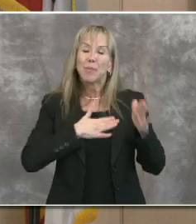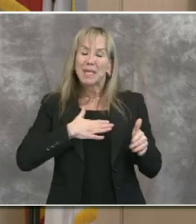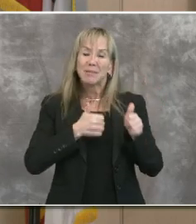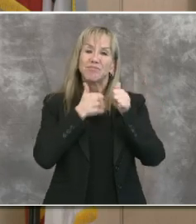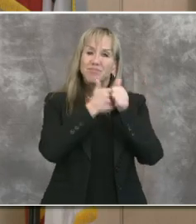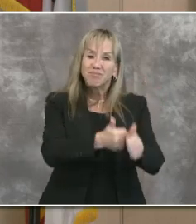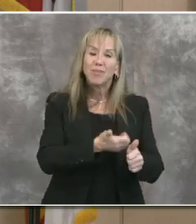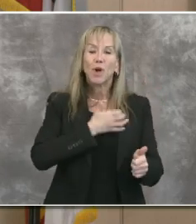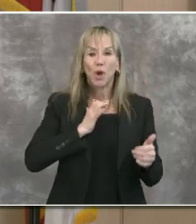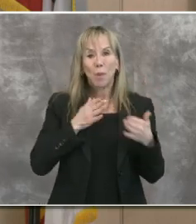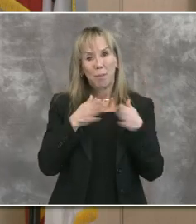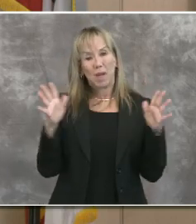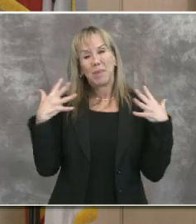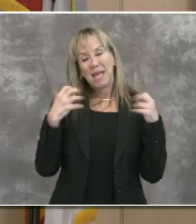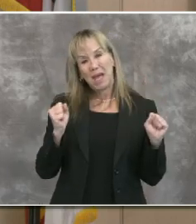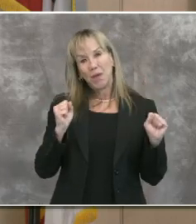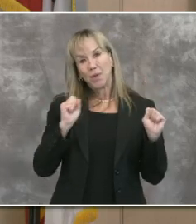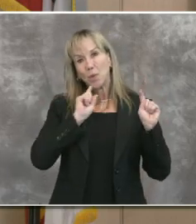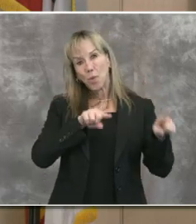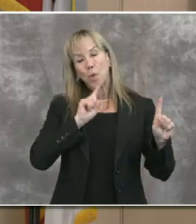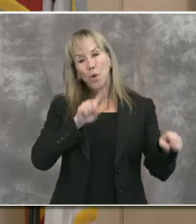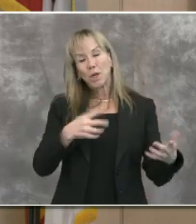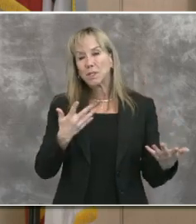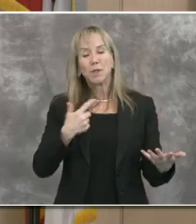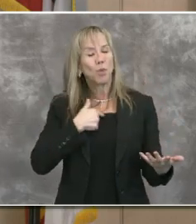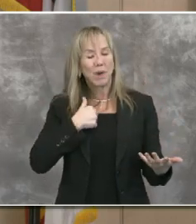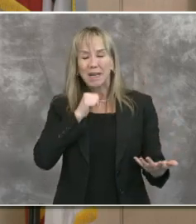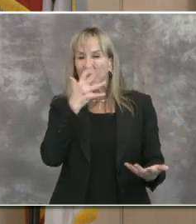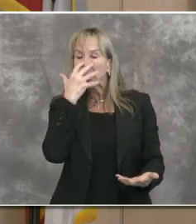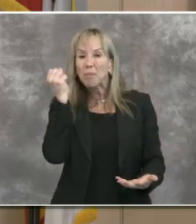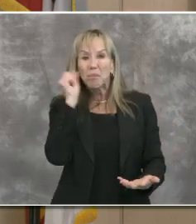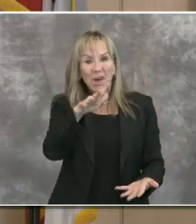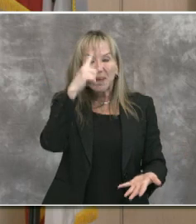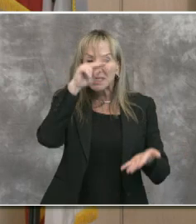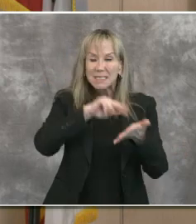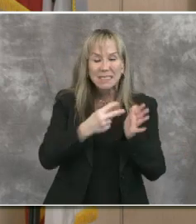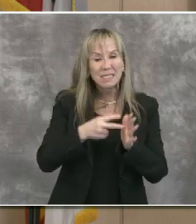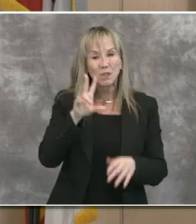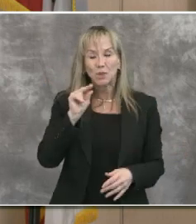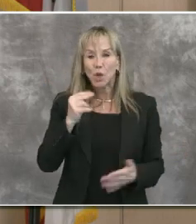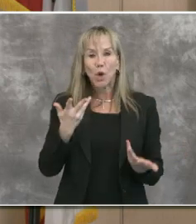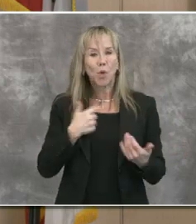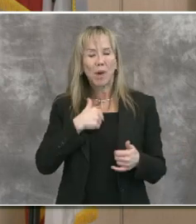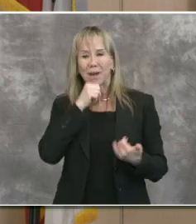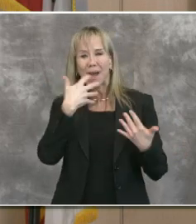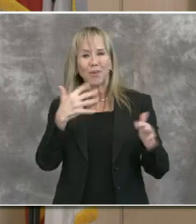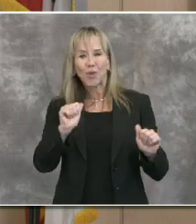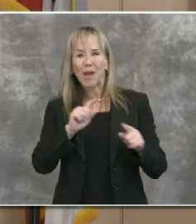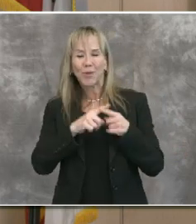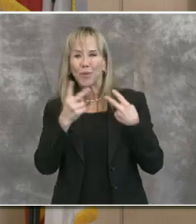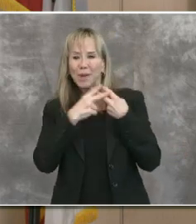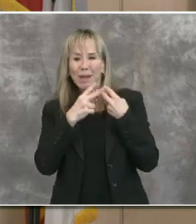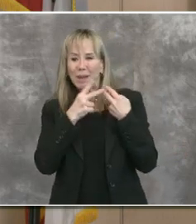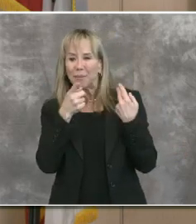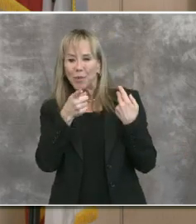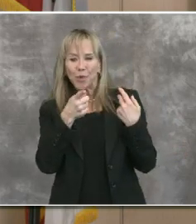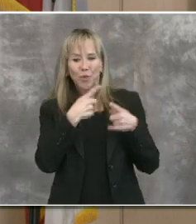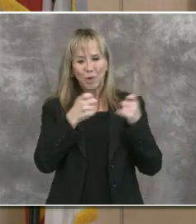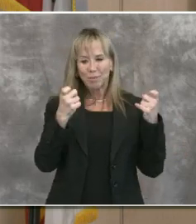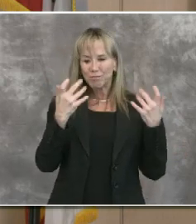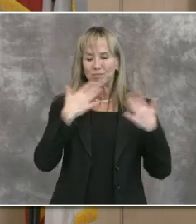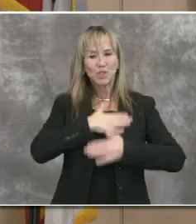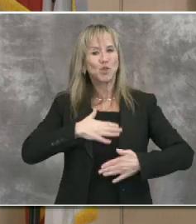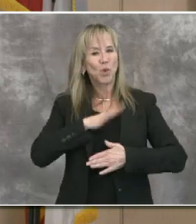health orders that have been given. They're not out of a malicious intent. They're not out of a desire to infringe. They're out of a desire to protect. They're